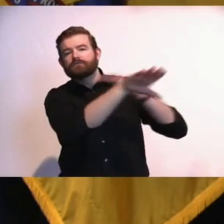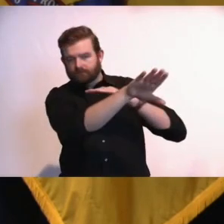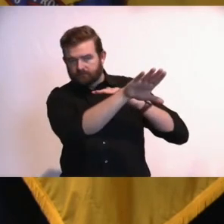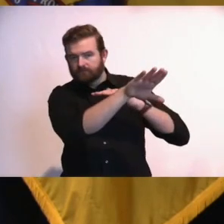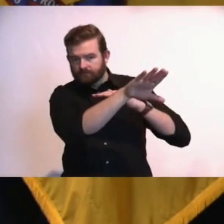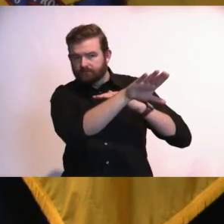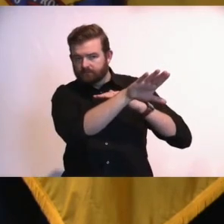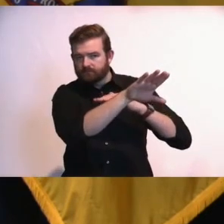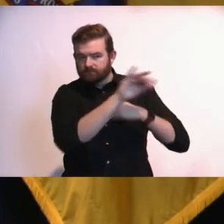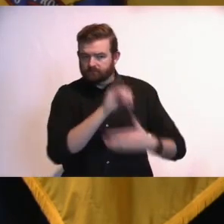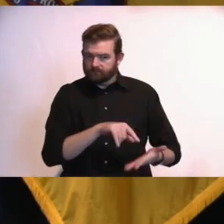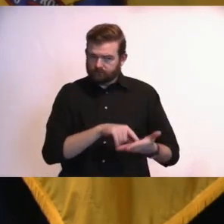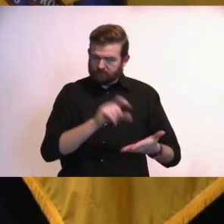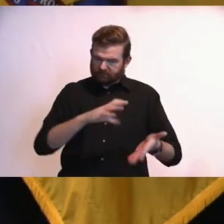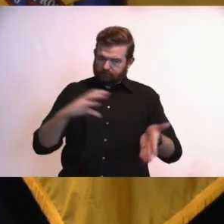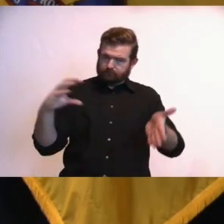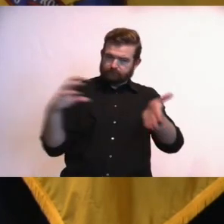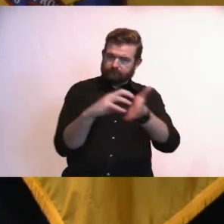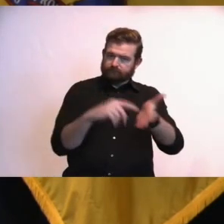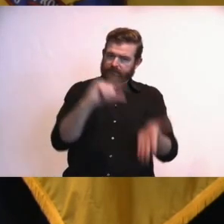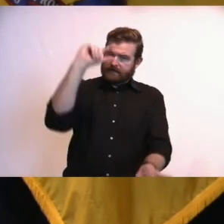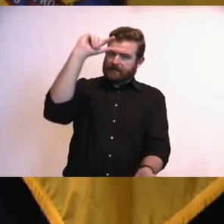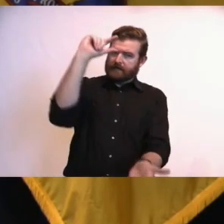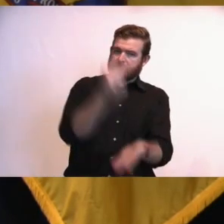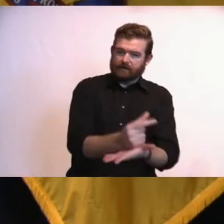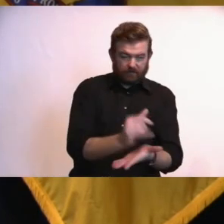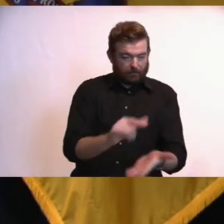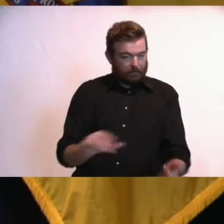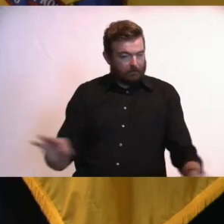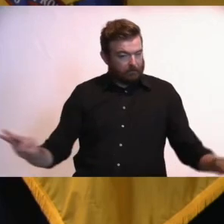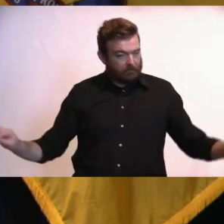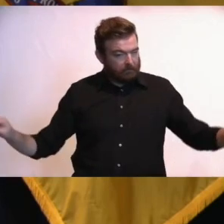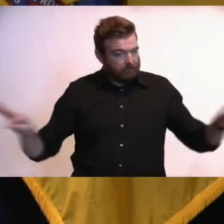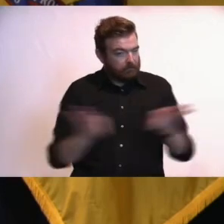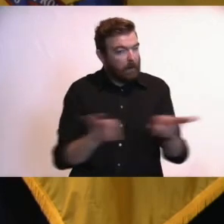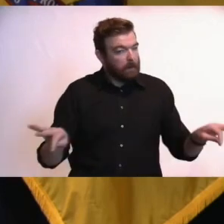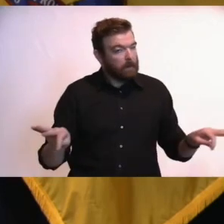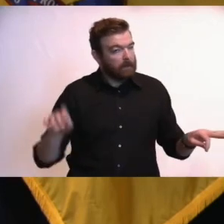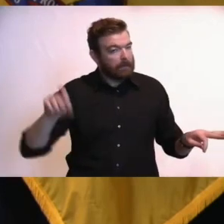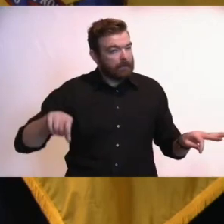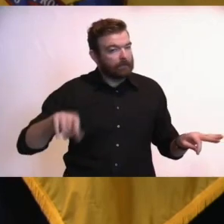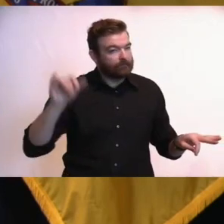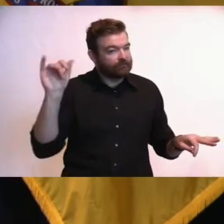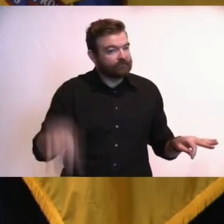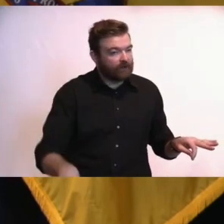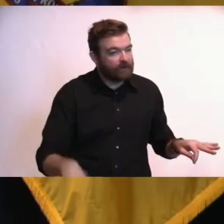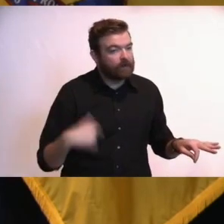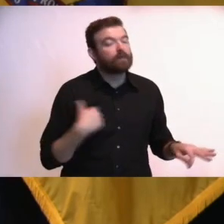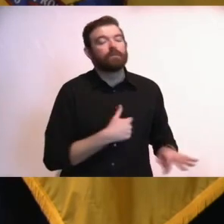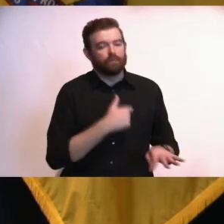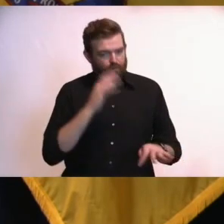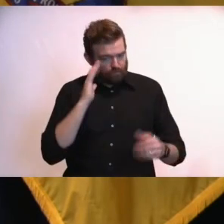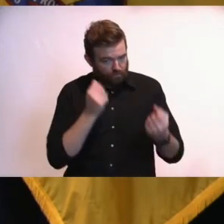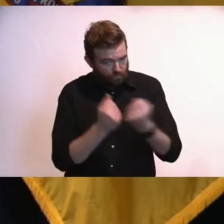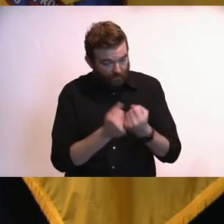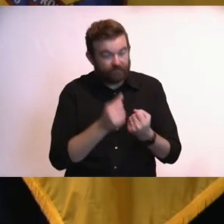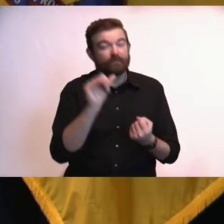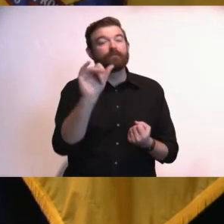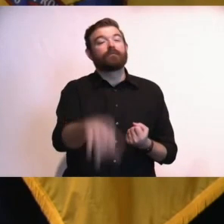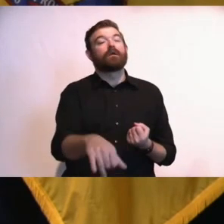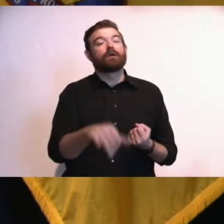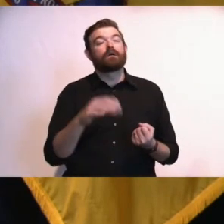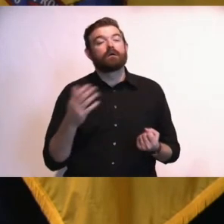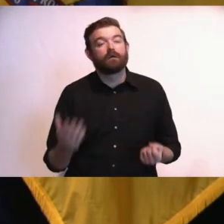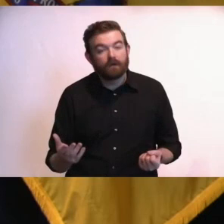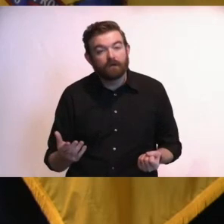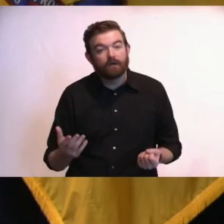those are two hugely important conceptual elements of something that we would support. I have no insight as to why someone